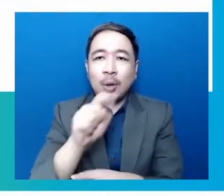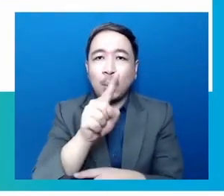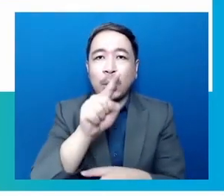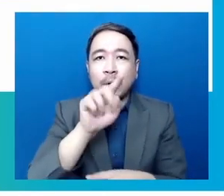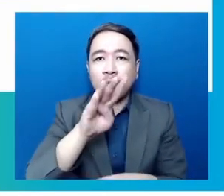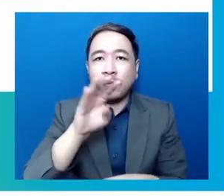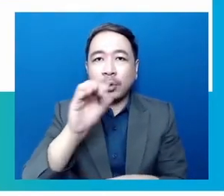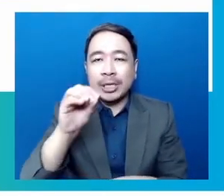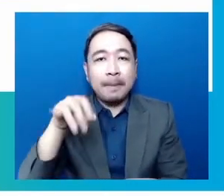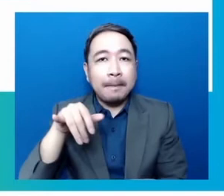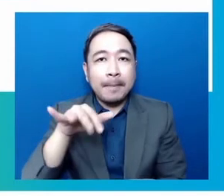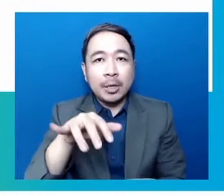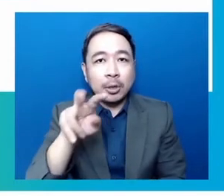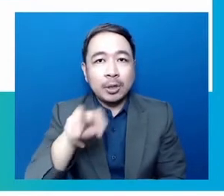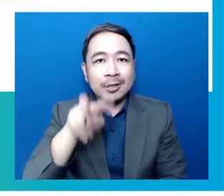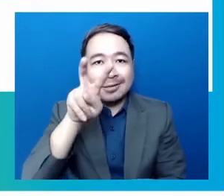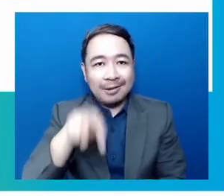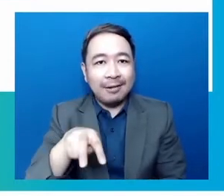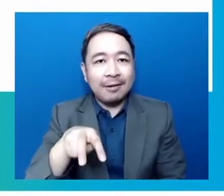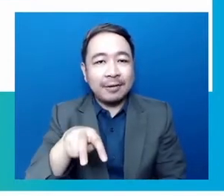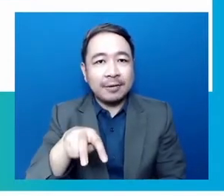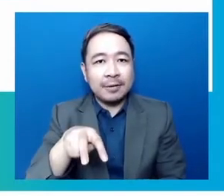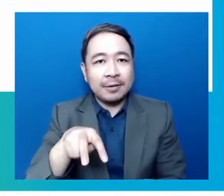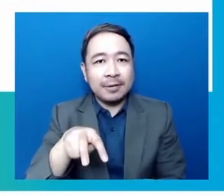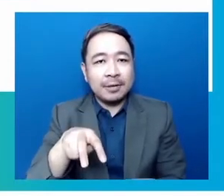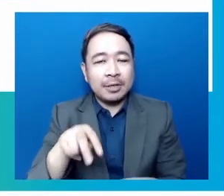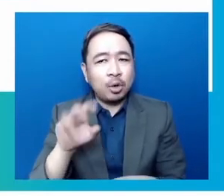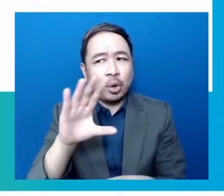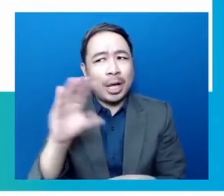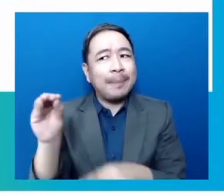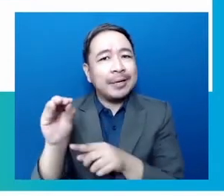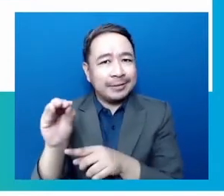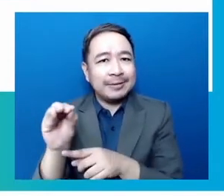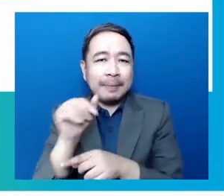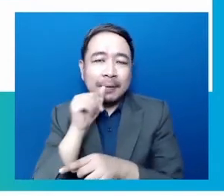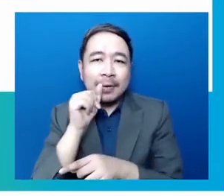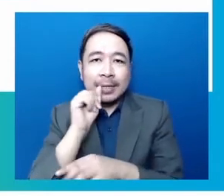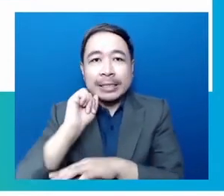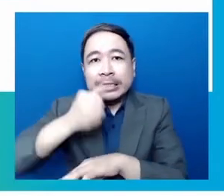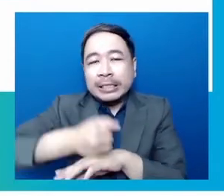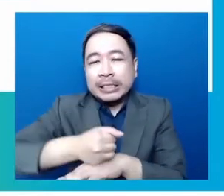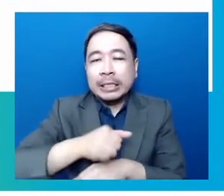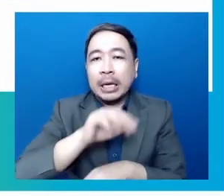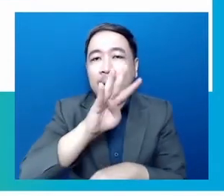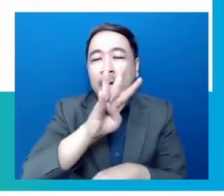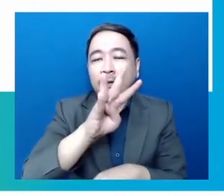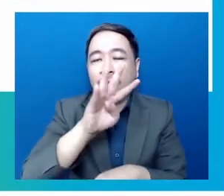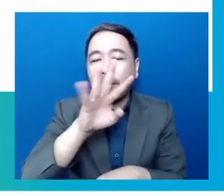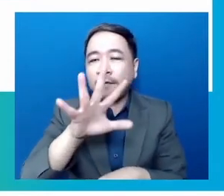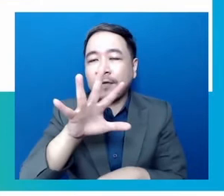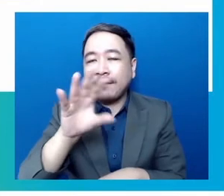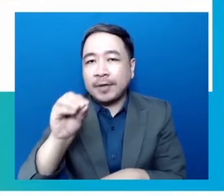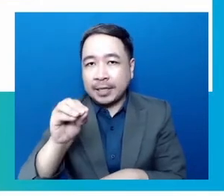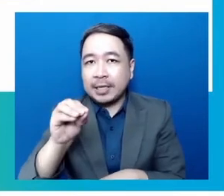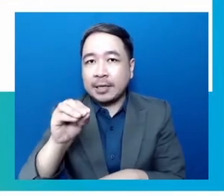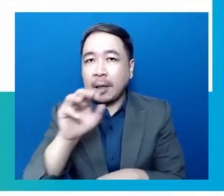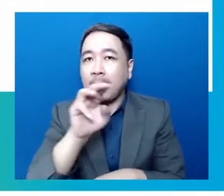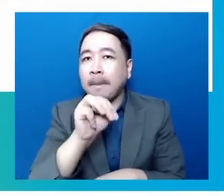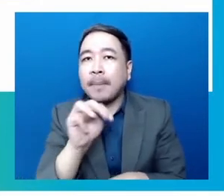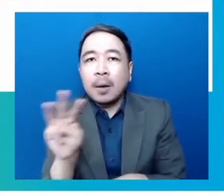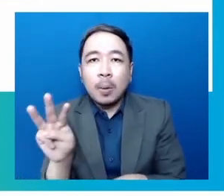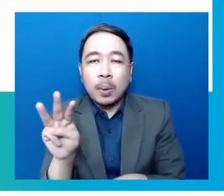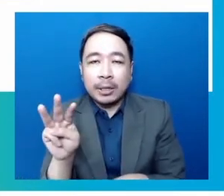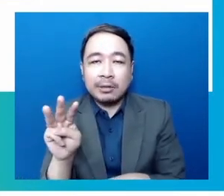International, a US-based company, to establish a 450 megawatt power plant. So this